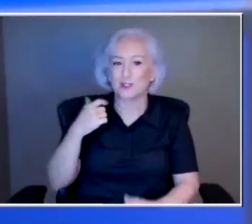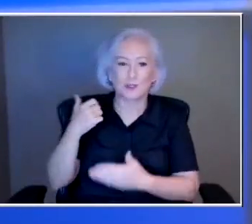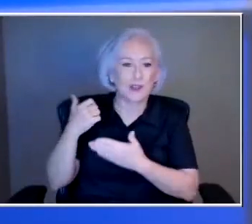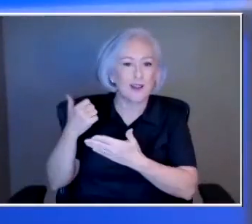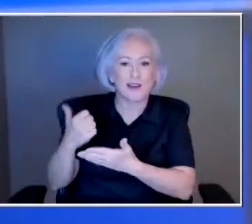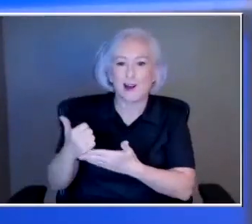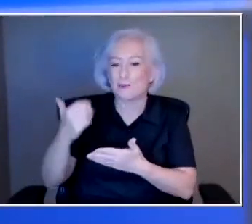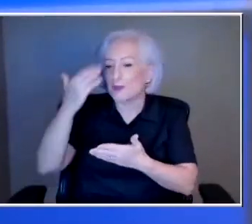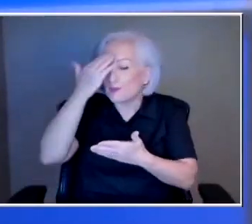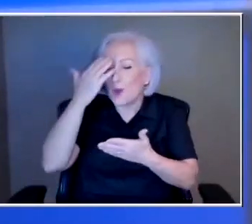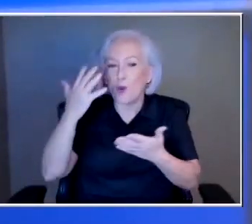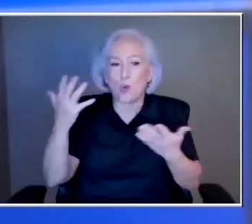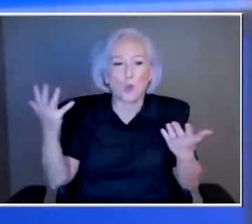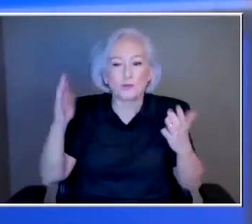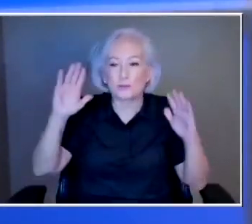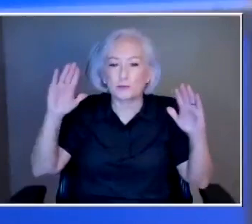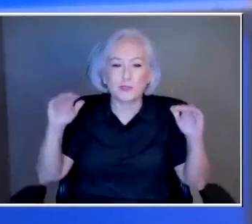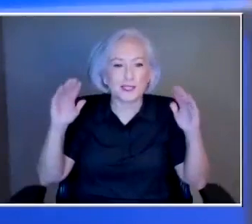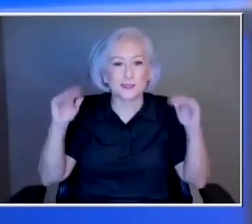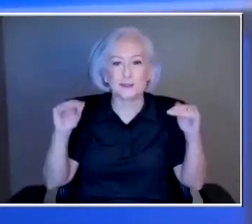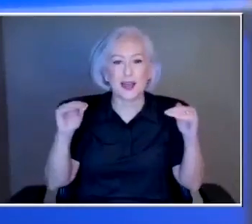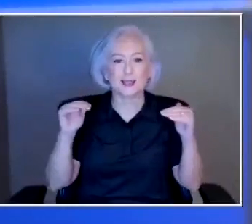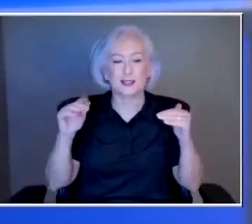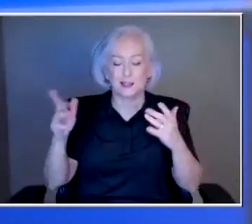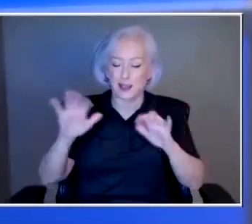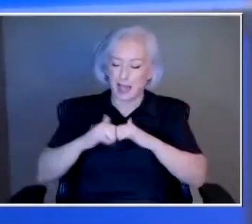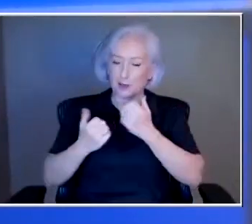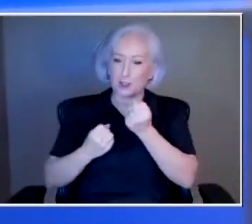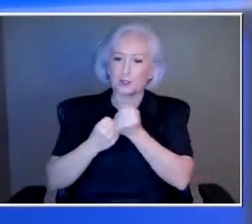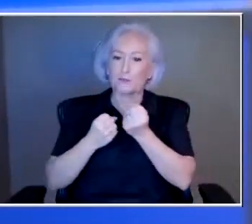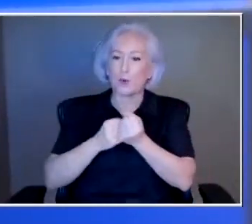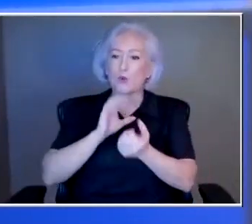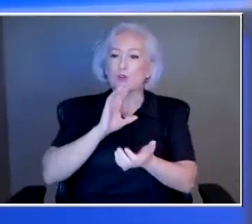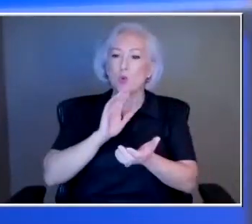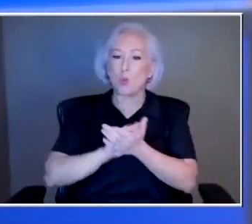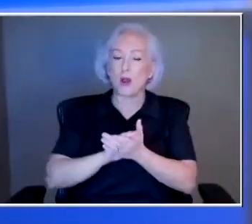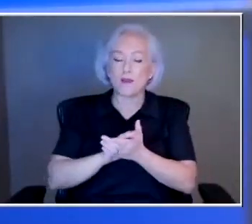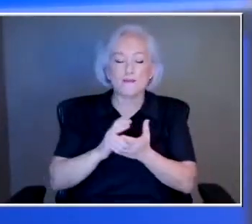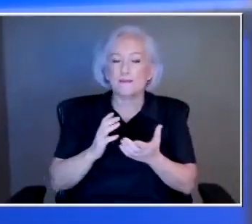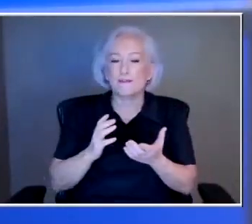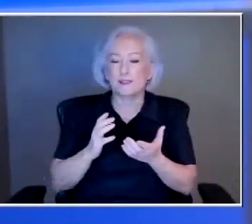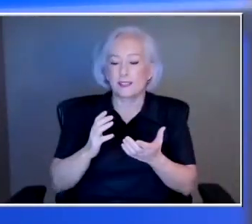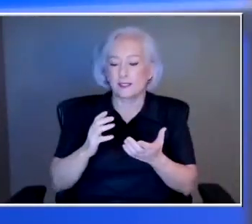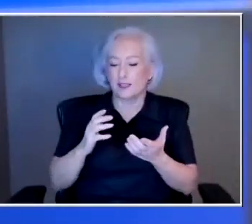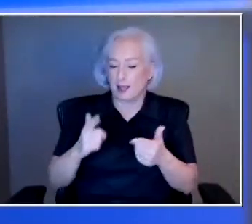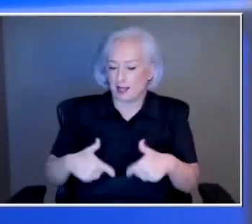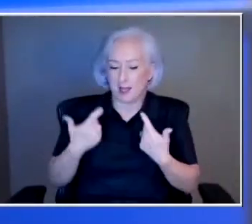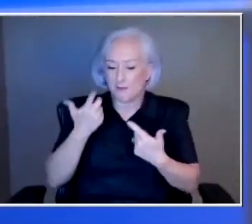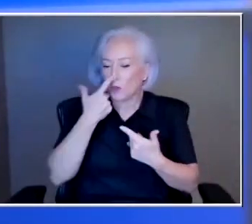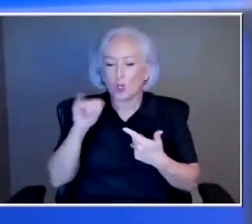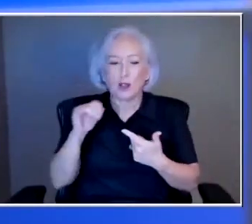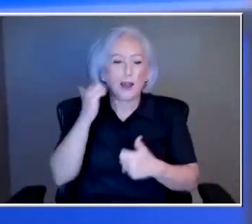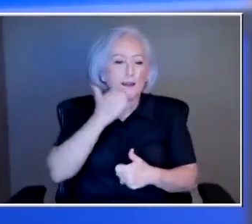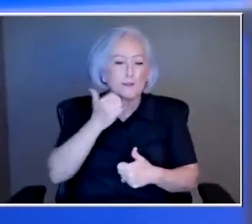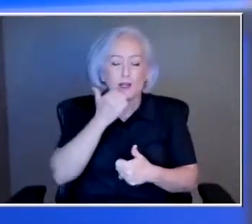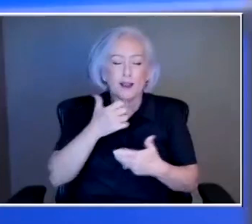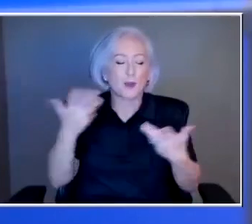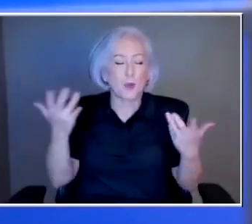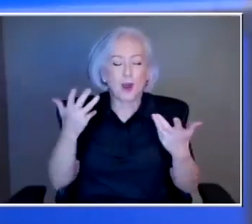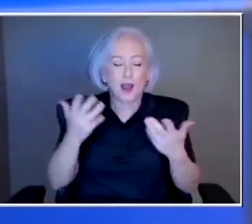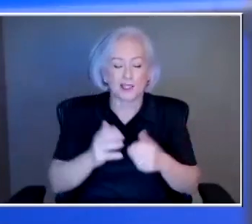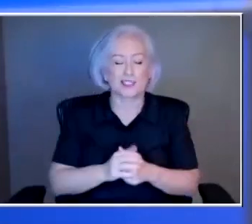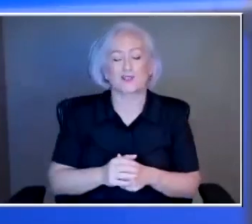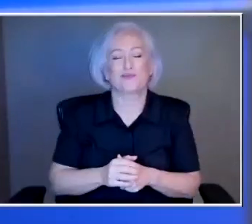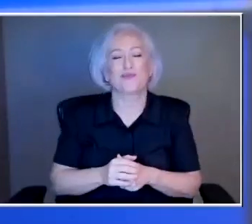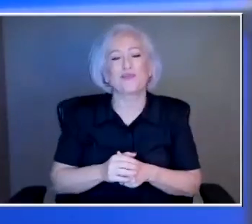like to be able to support her, and what's life going to be like on a daily basis. And I think his biggest advice was,